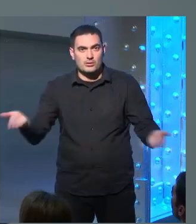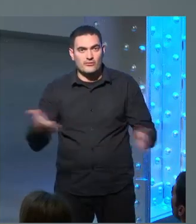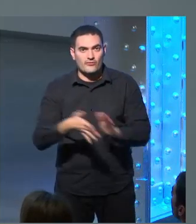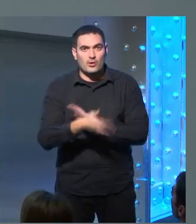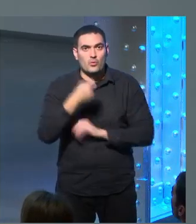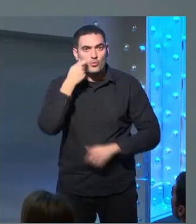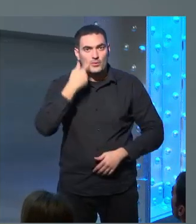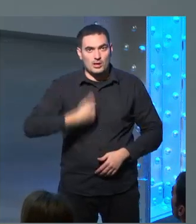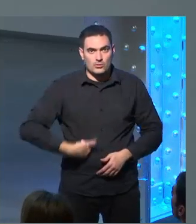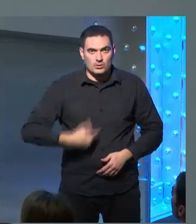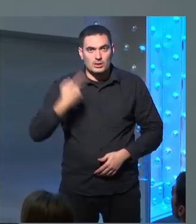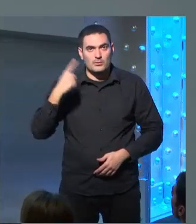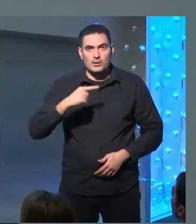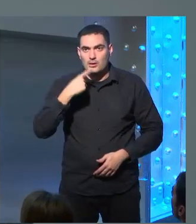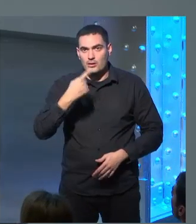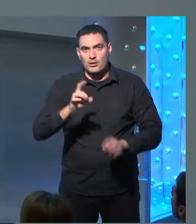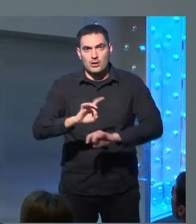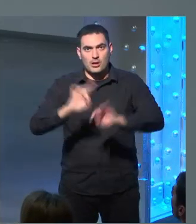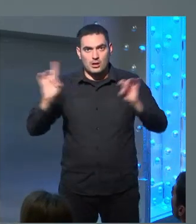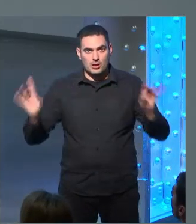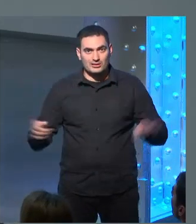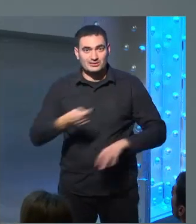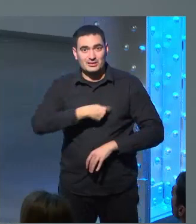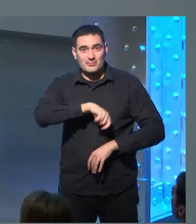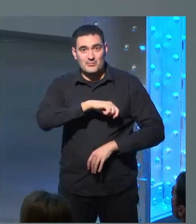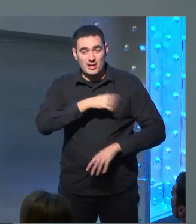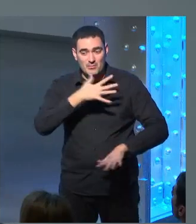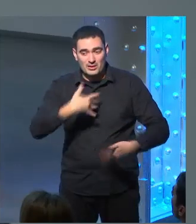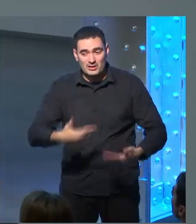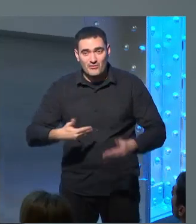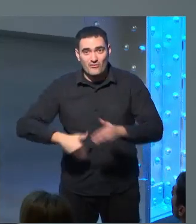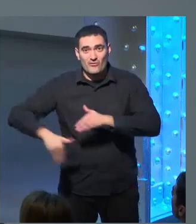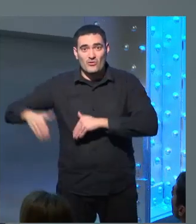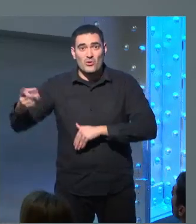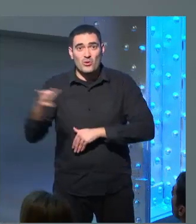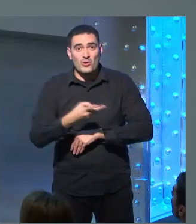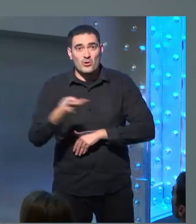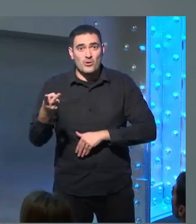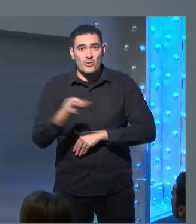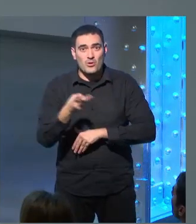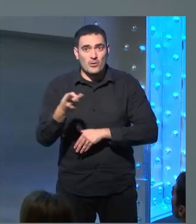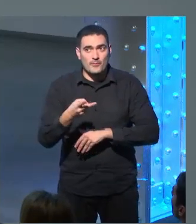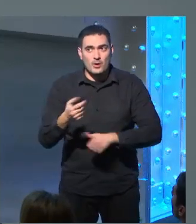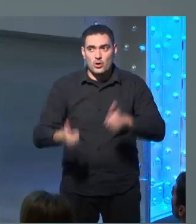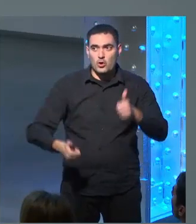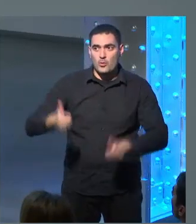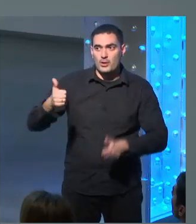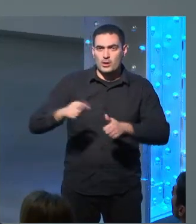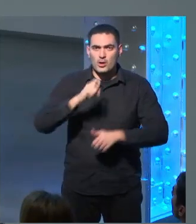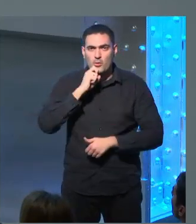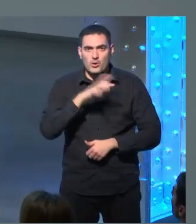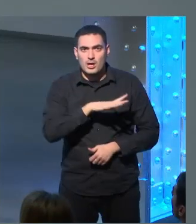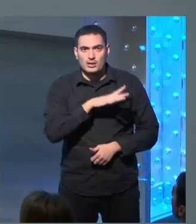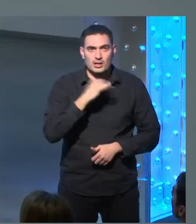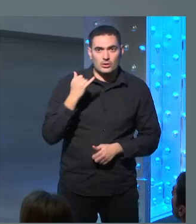may have: the human capital, the people. And I can not state it clearly enough. The Spain of the present